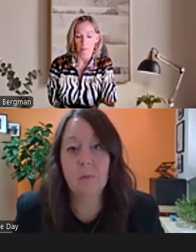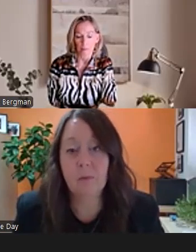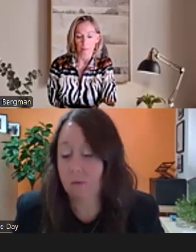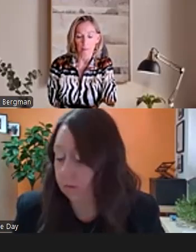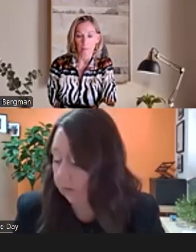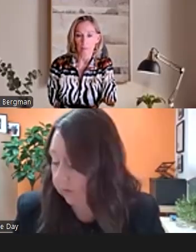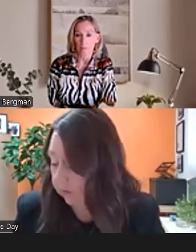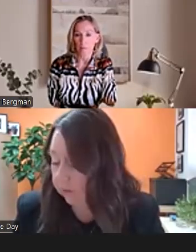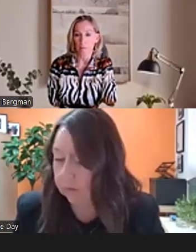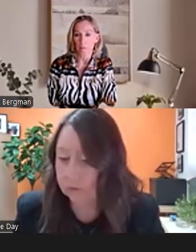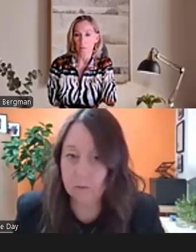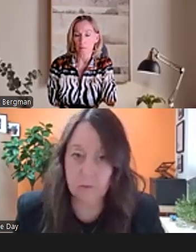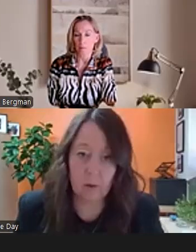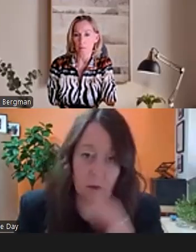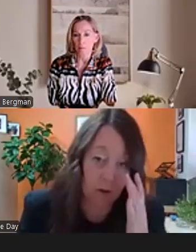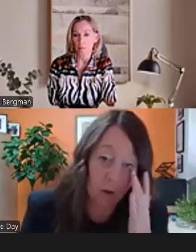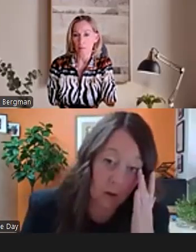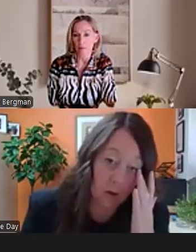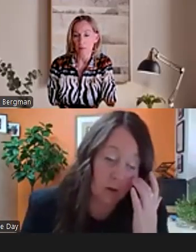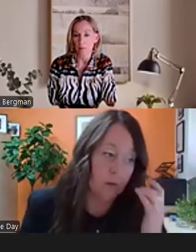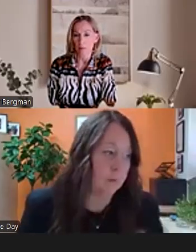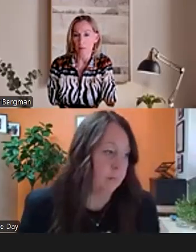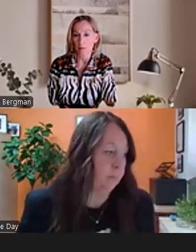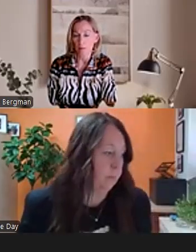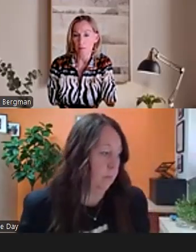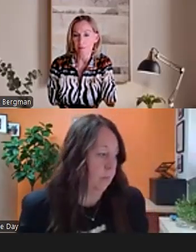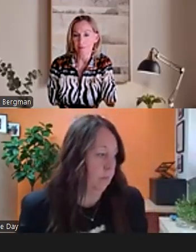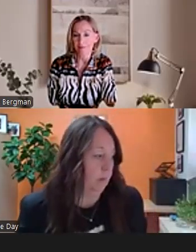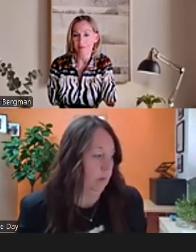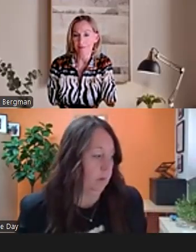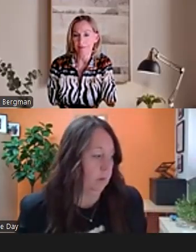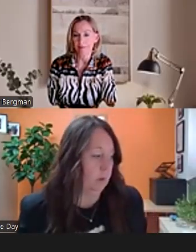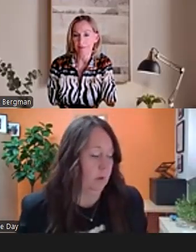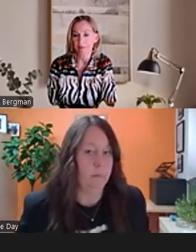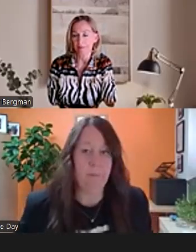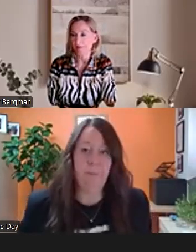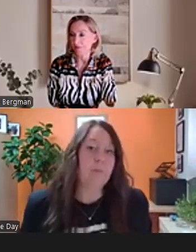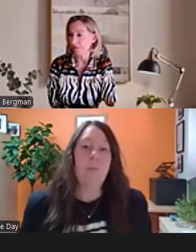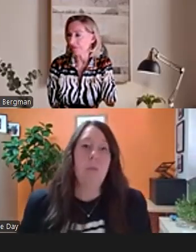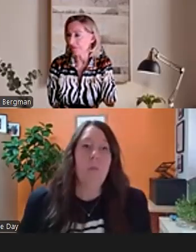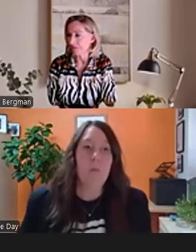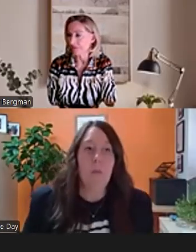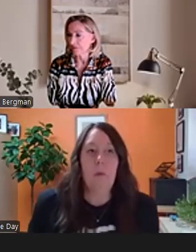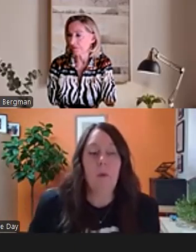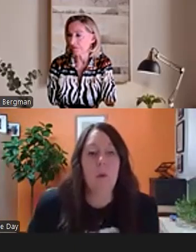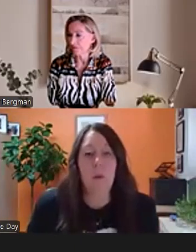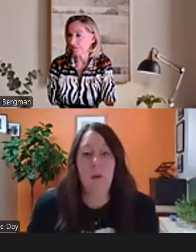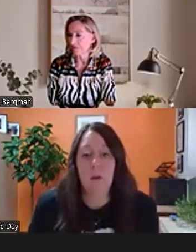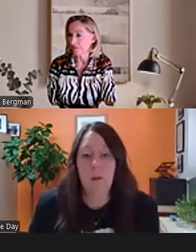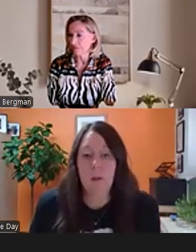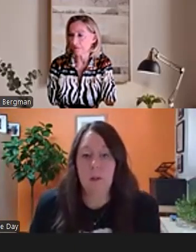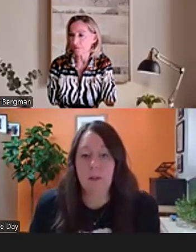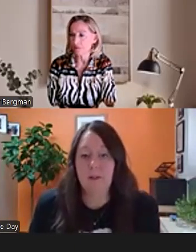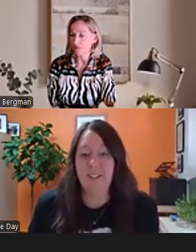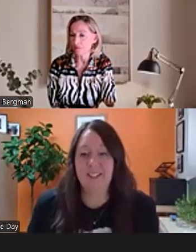Well, we've been talking about a lot of accomplishments and plans already, so I think I know someone has been